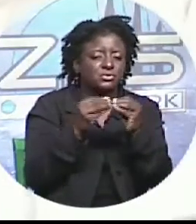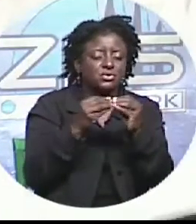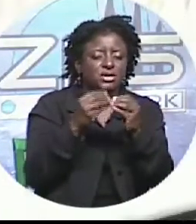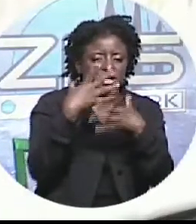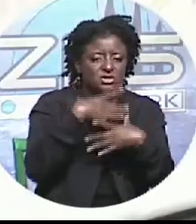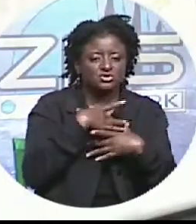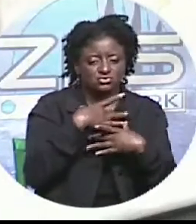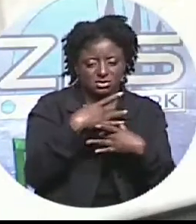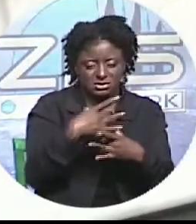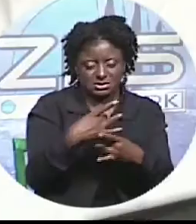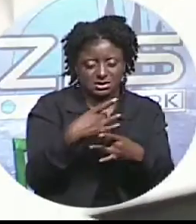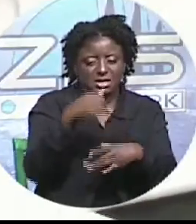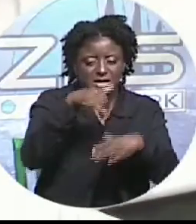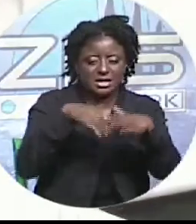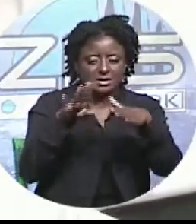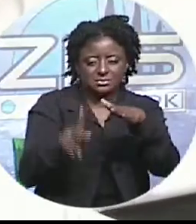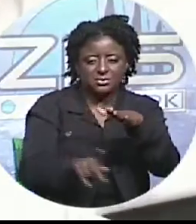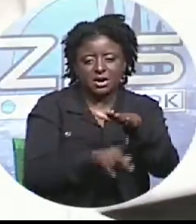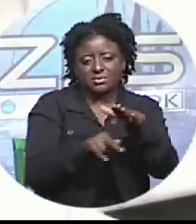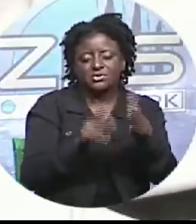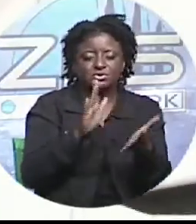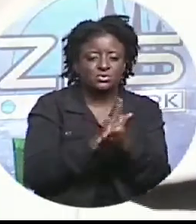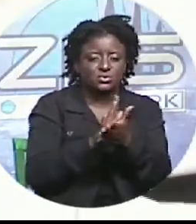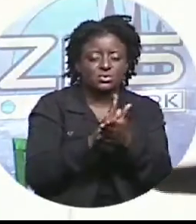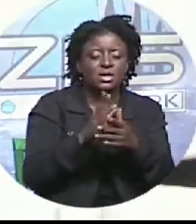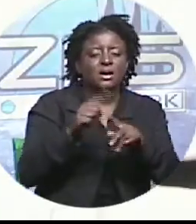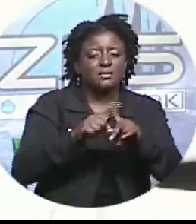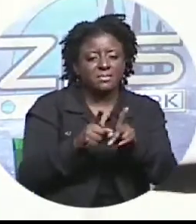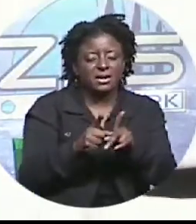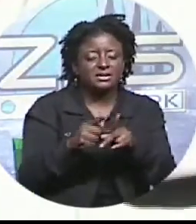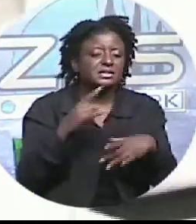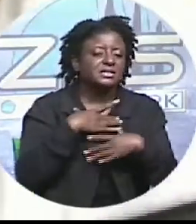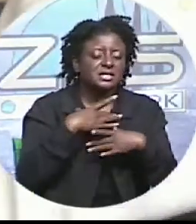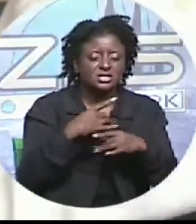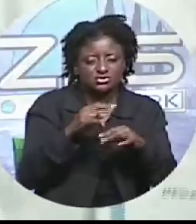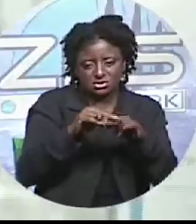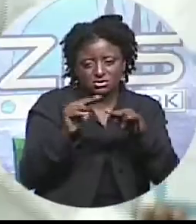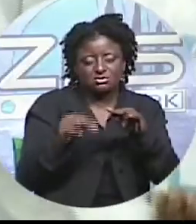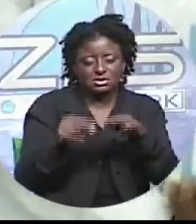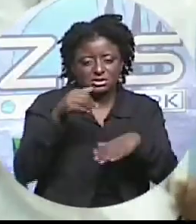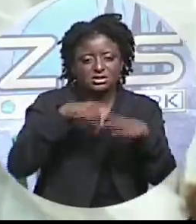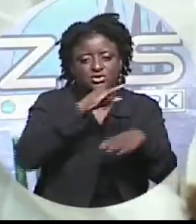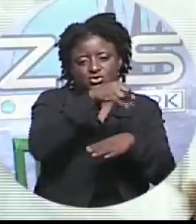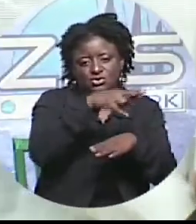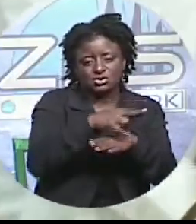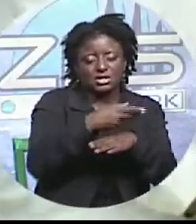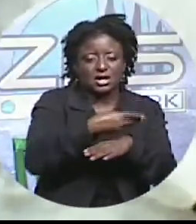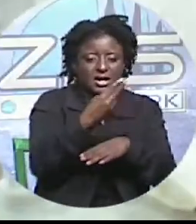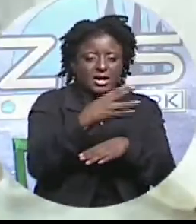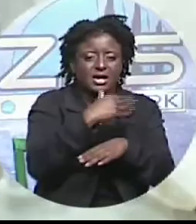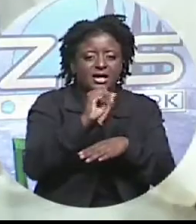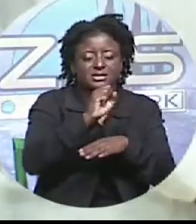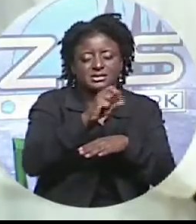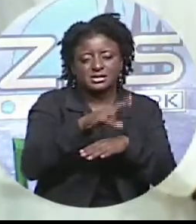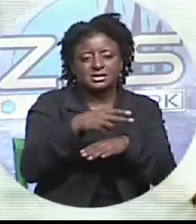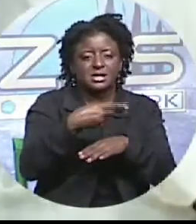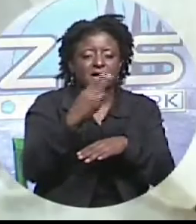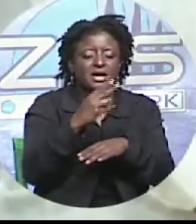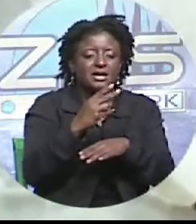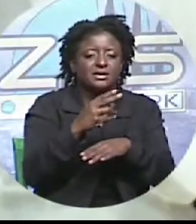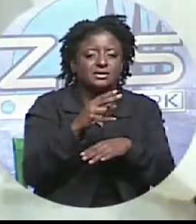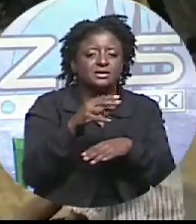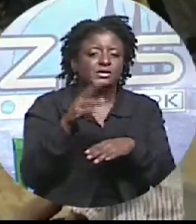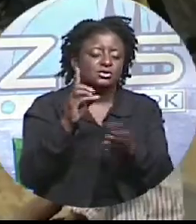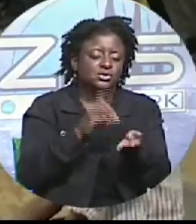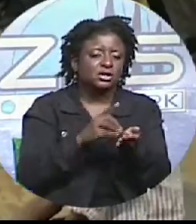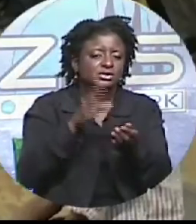school, but the interest falls off as they get to junior high and senior high. National Security Minister the Honorable Dr. Bernard